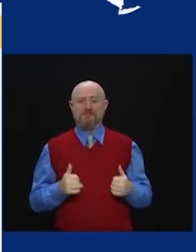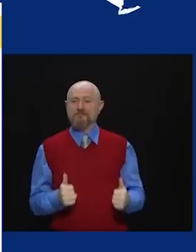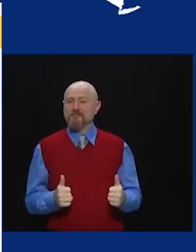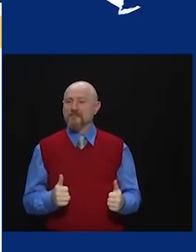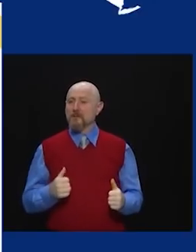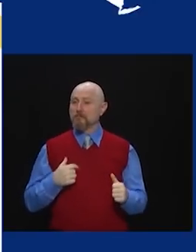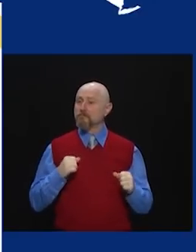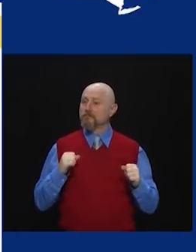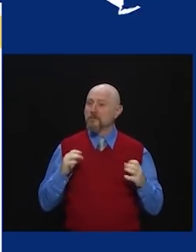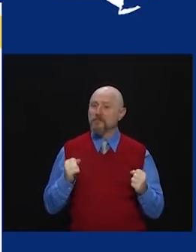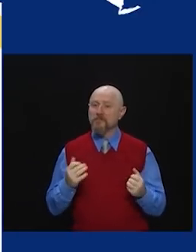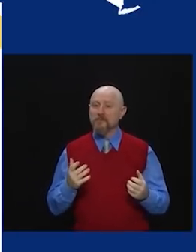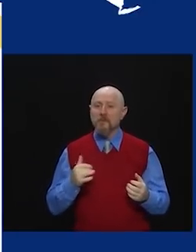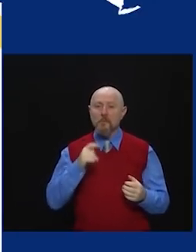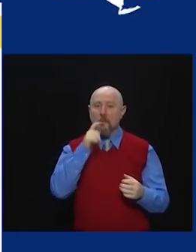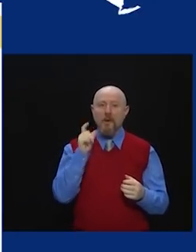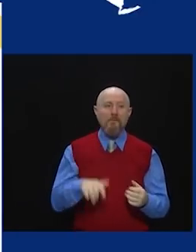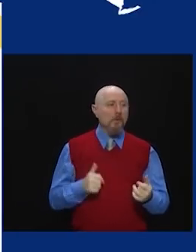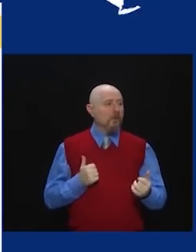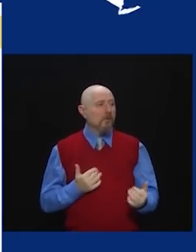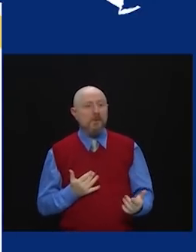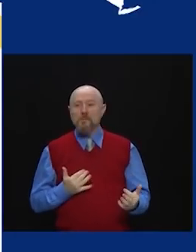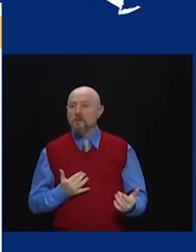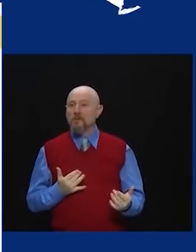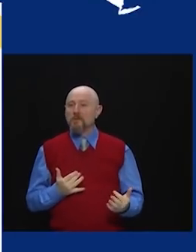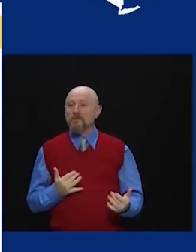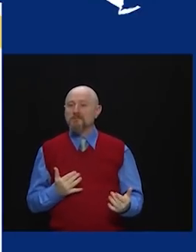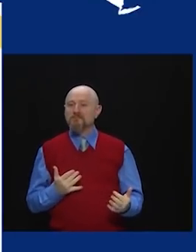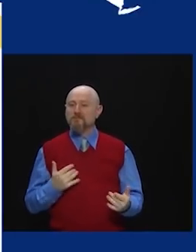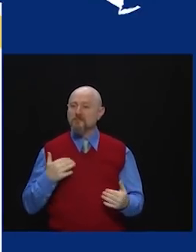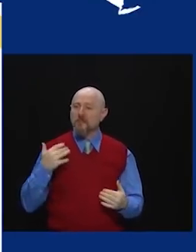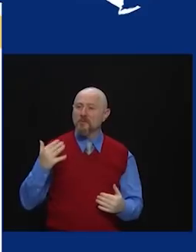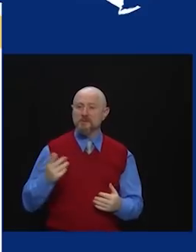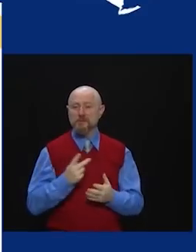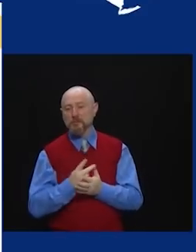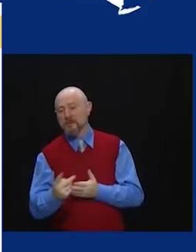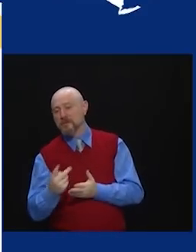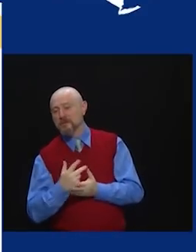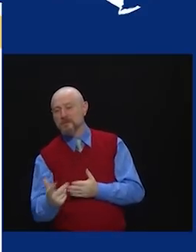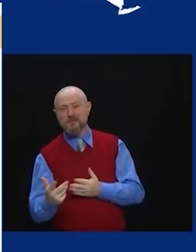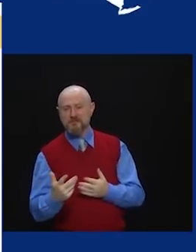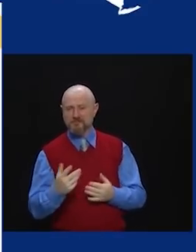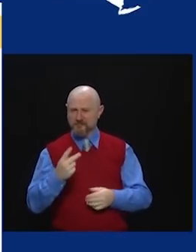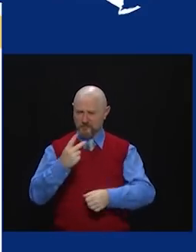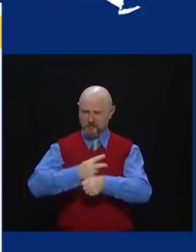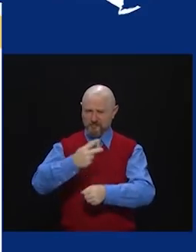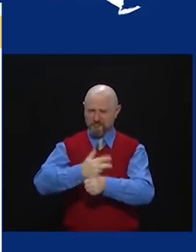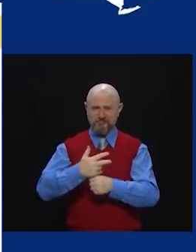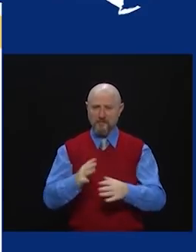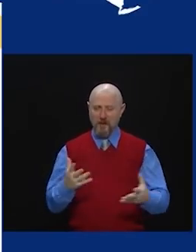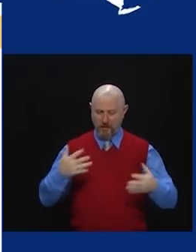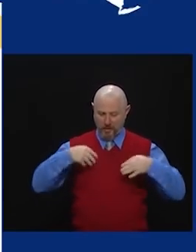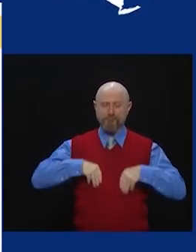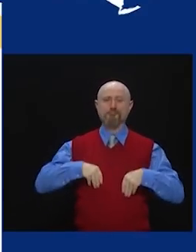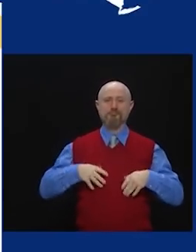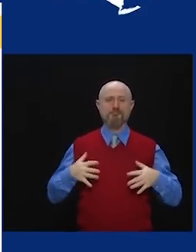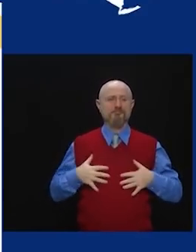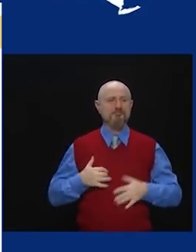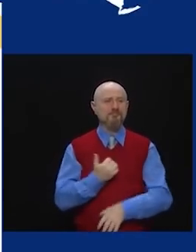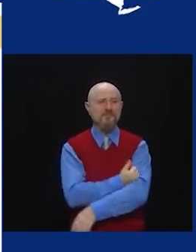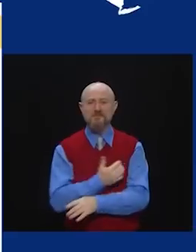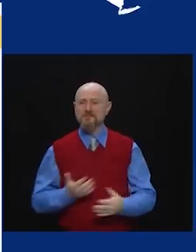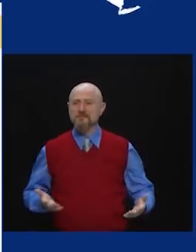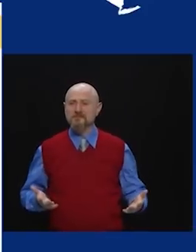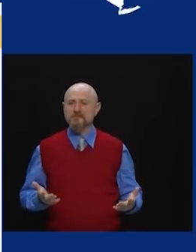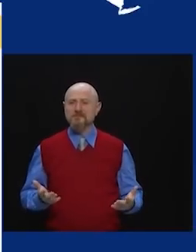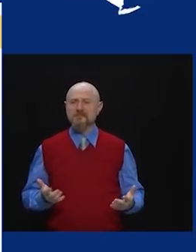wait as long as we had to wait in the past for the vaccines to really be fully effective. 2 to 3 days, that's all it takes. And our challenge to continue